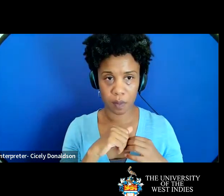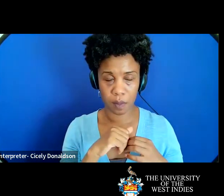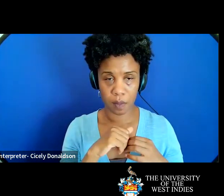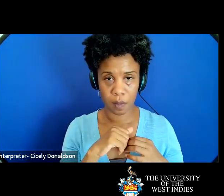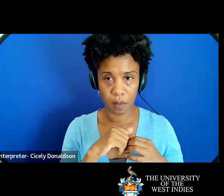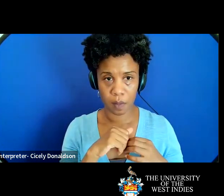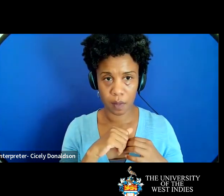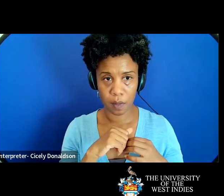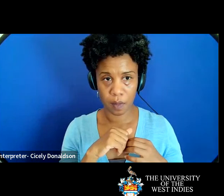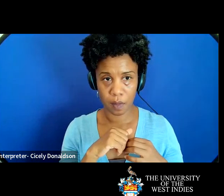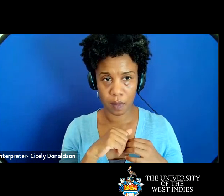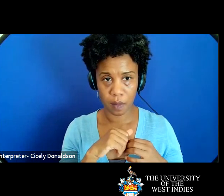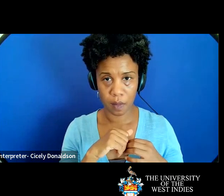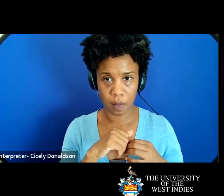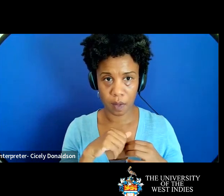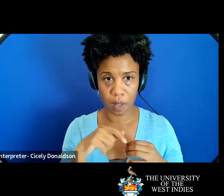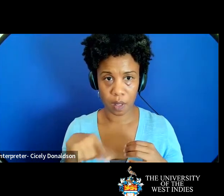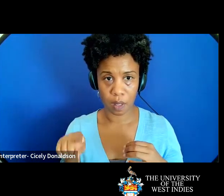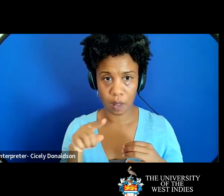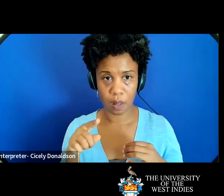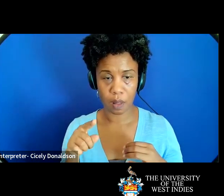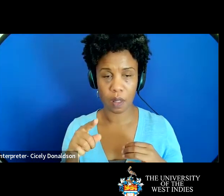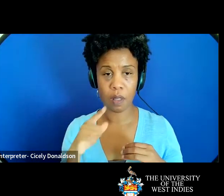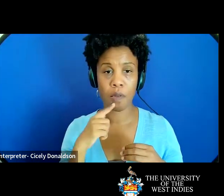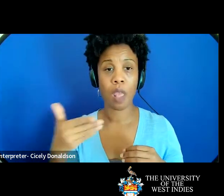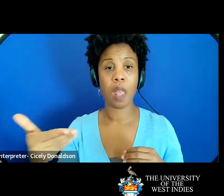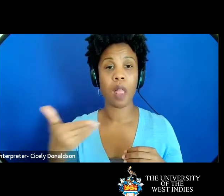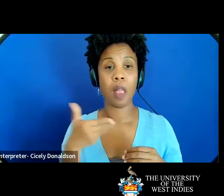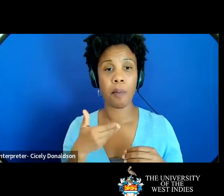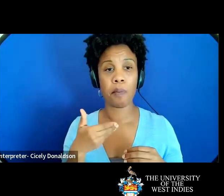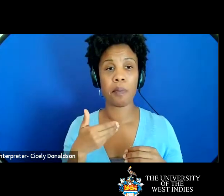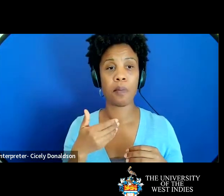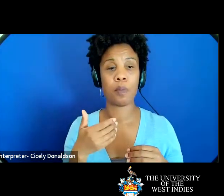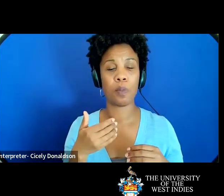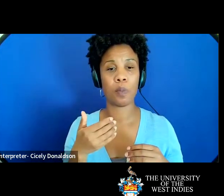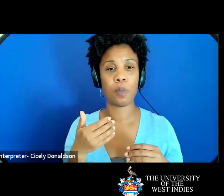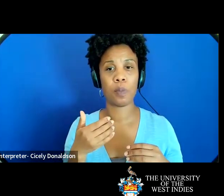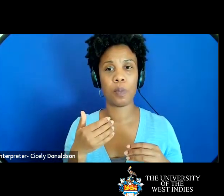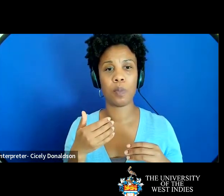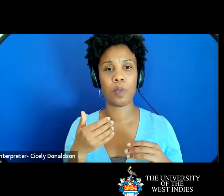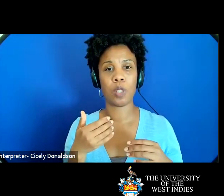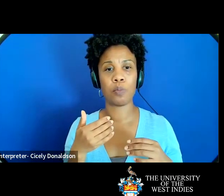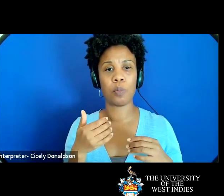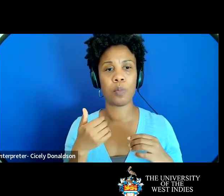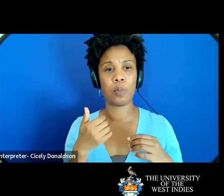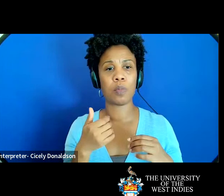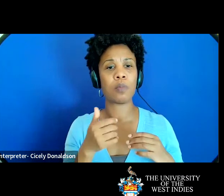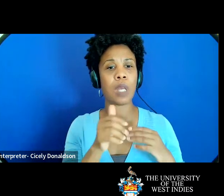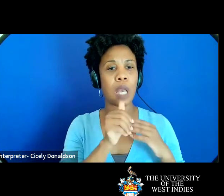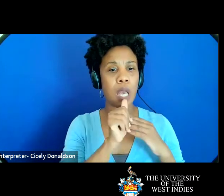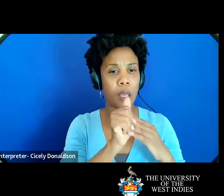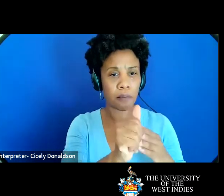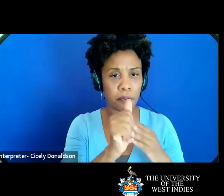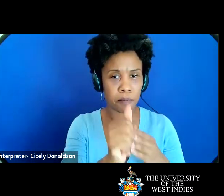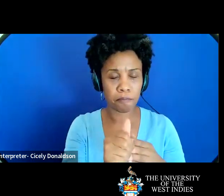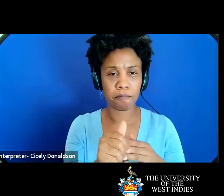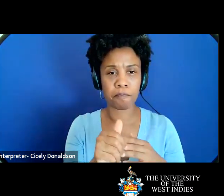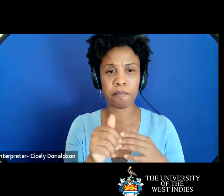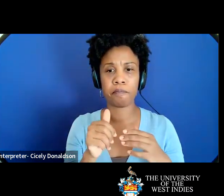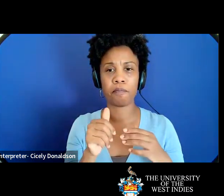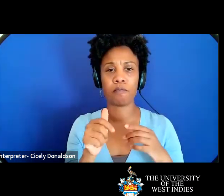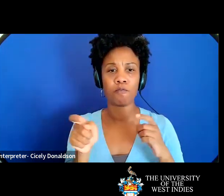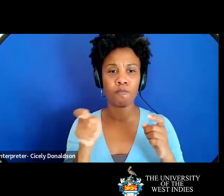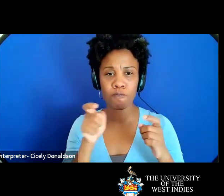in guiding and executing the conference over the past 6 or